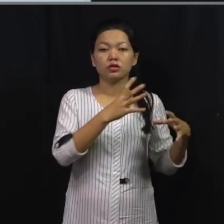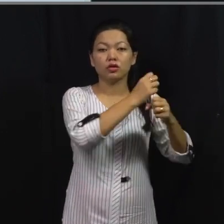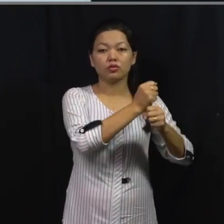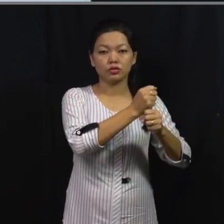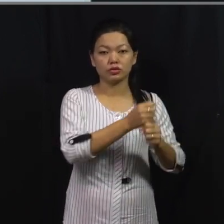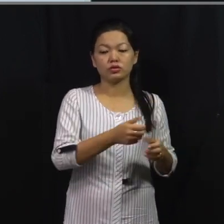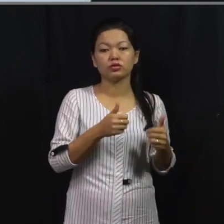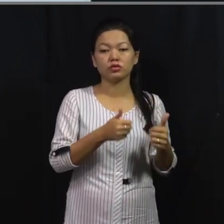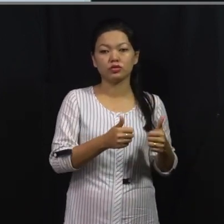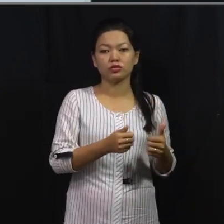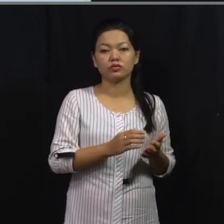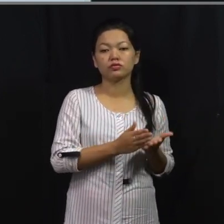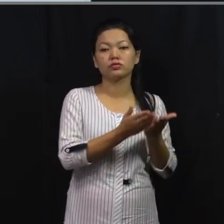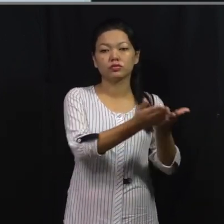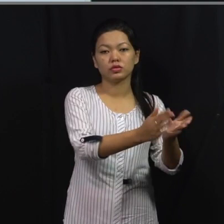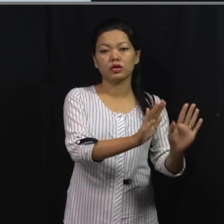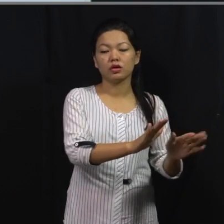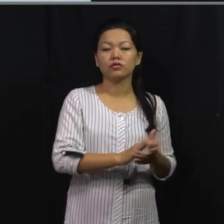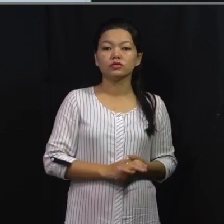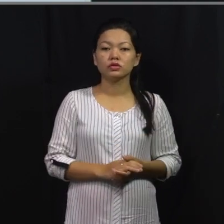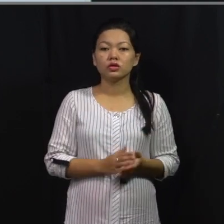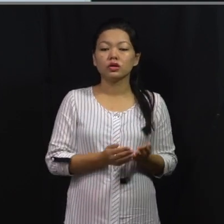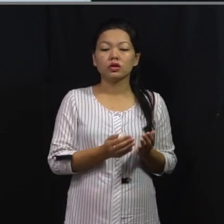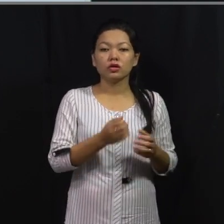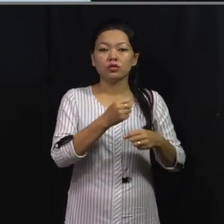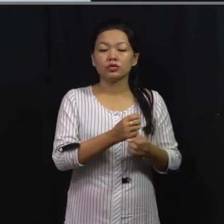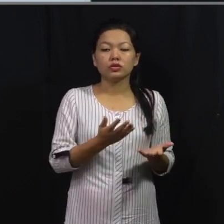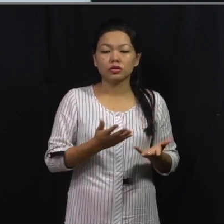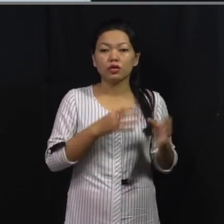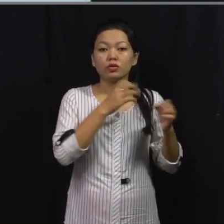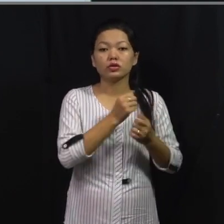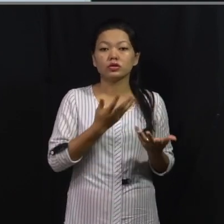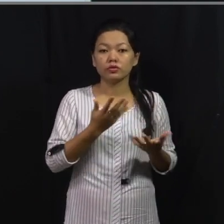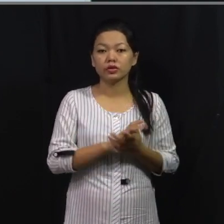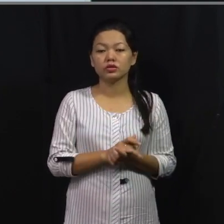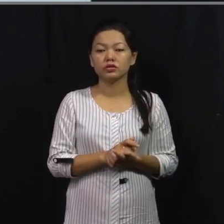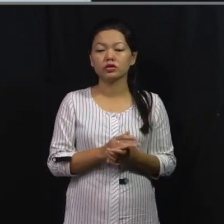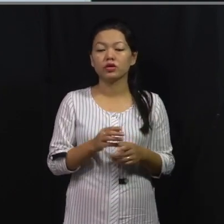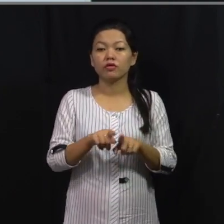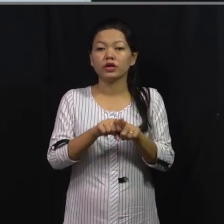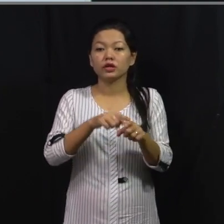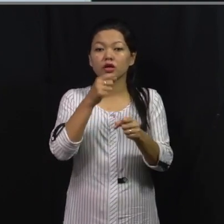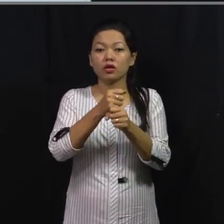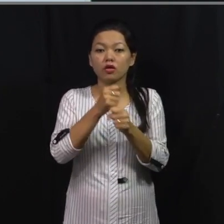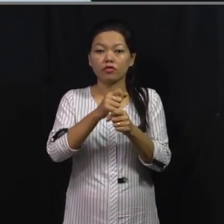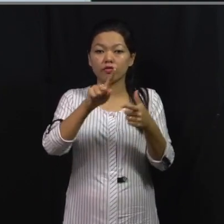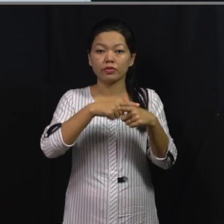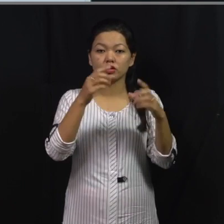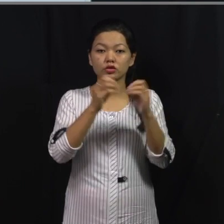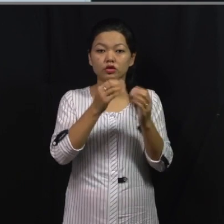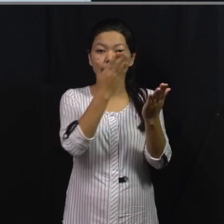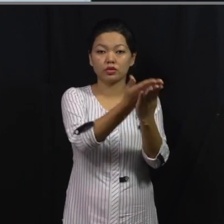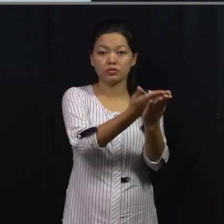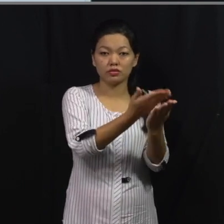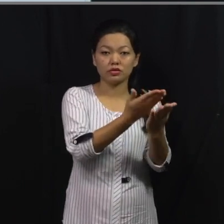some relaxation today, such as reservations, etc. Okay, so those are some of the special provisions here,